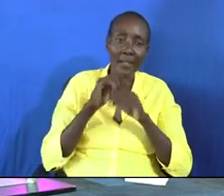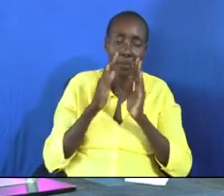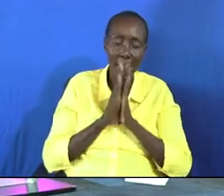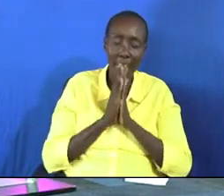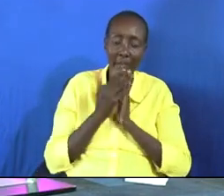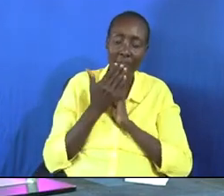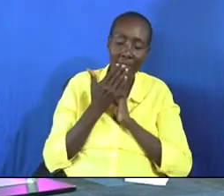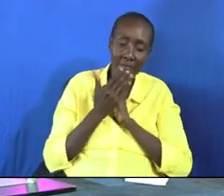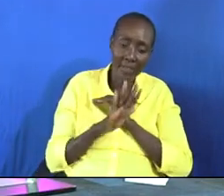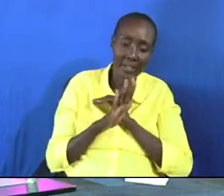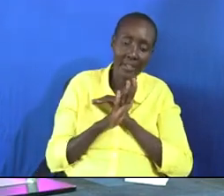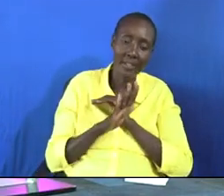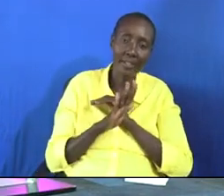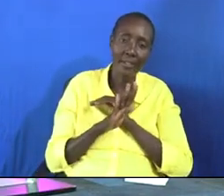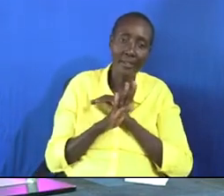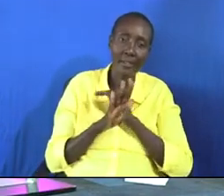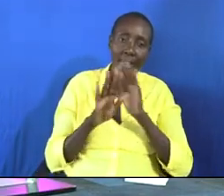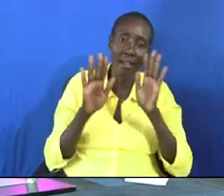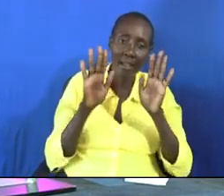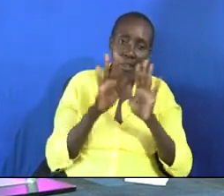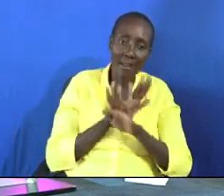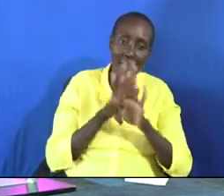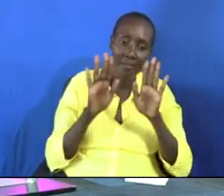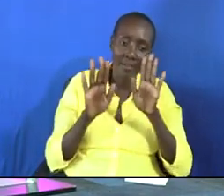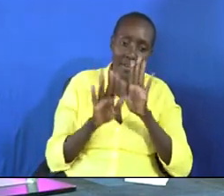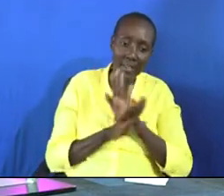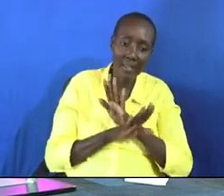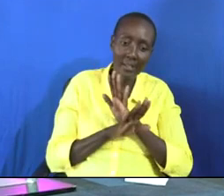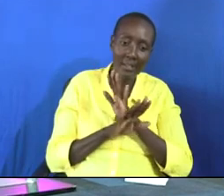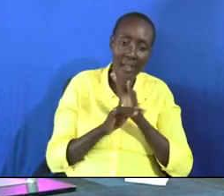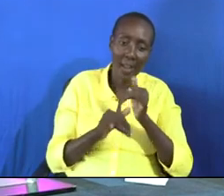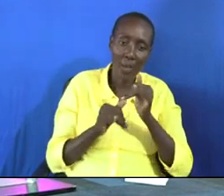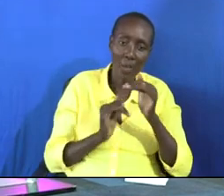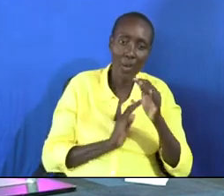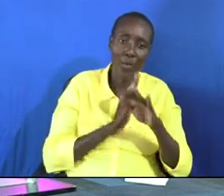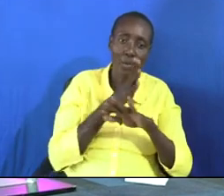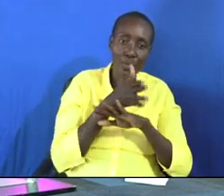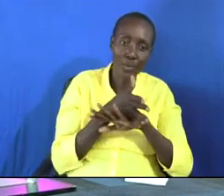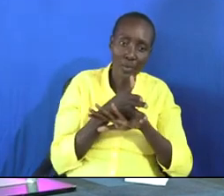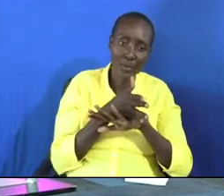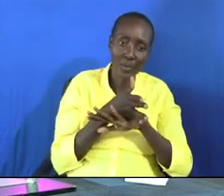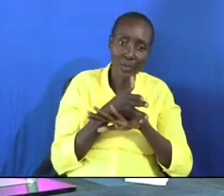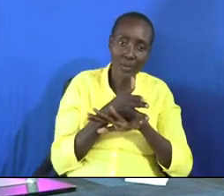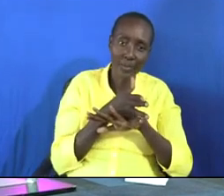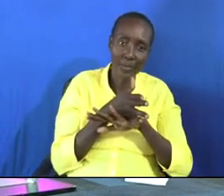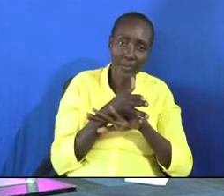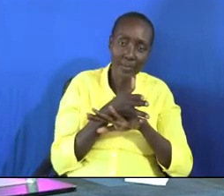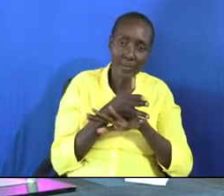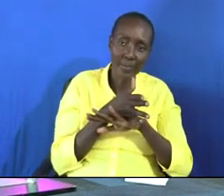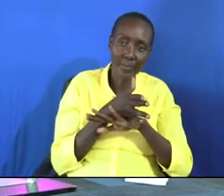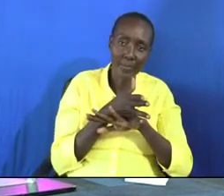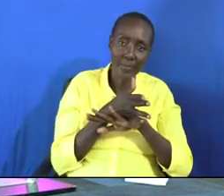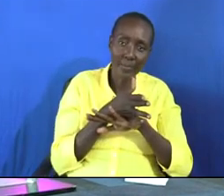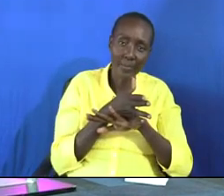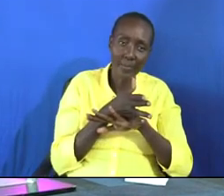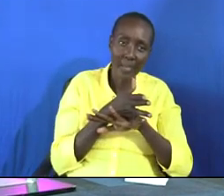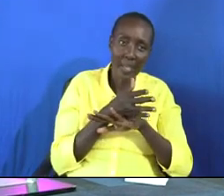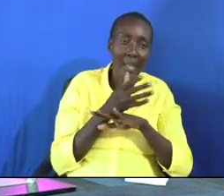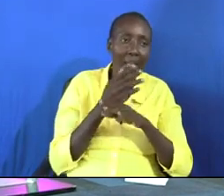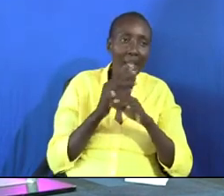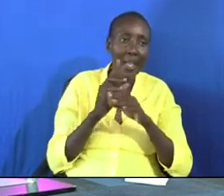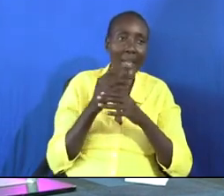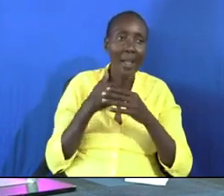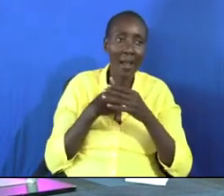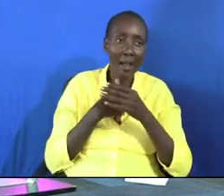prayed and everything was, now they were to cross, he took a step of